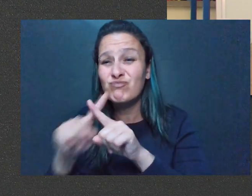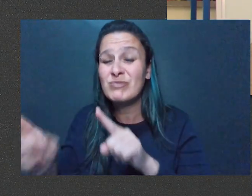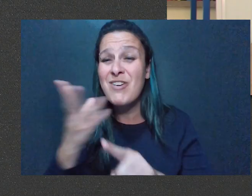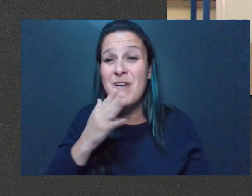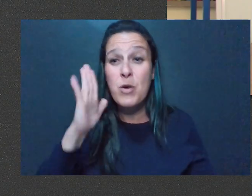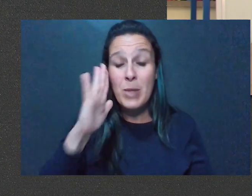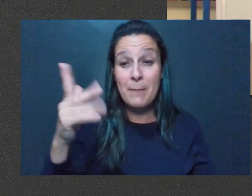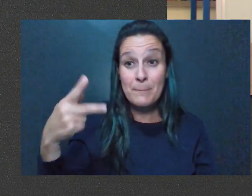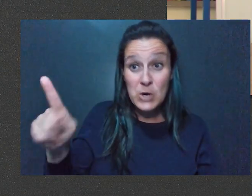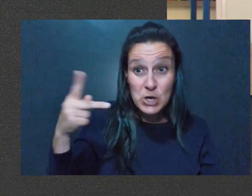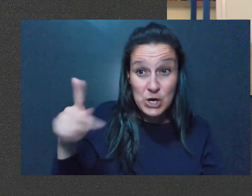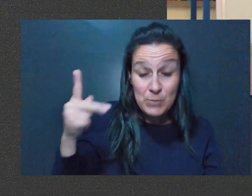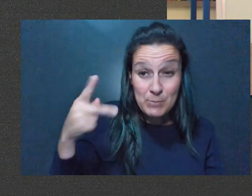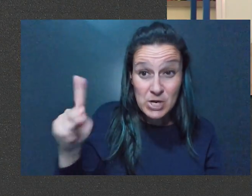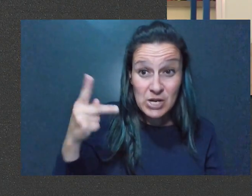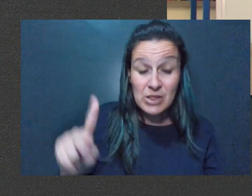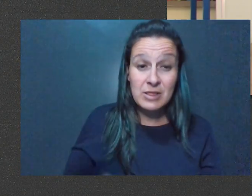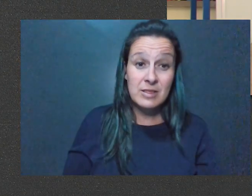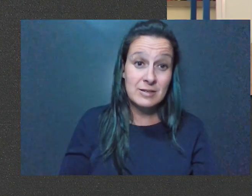Purple.